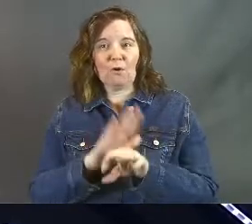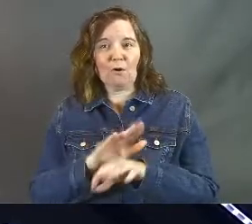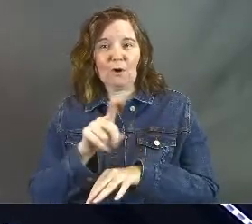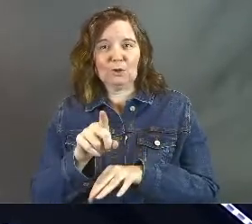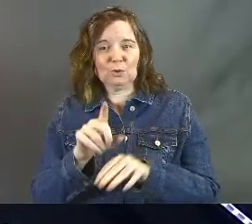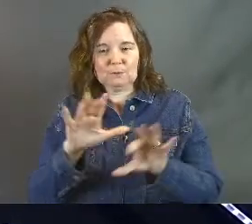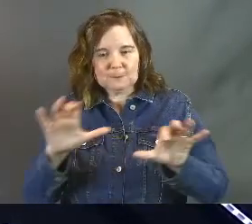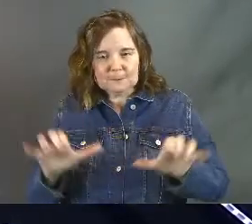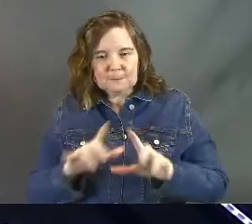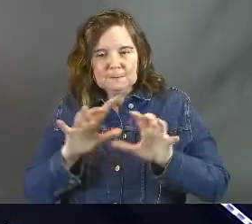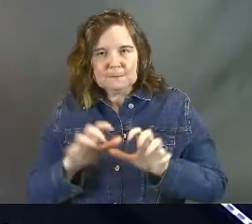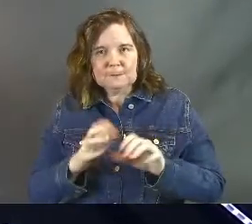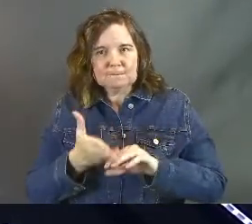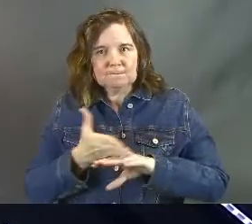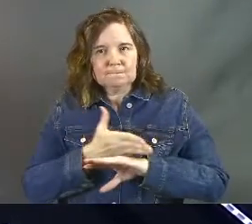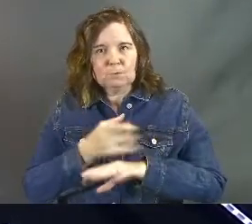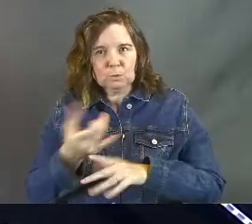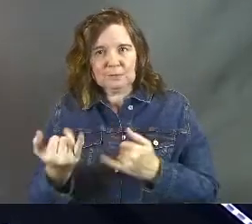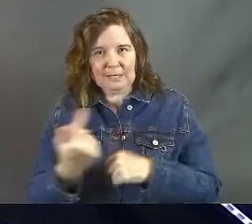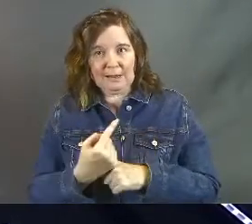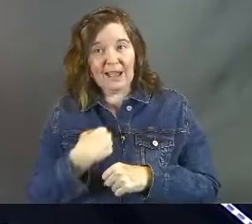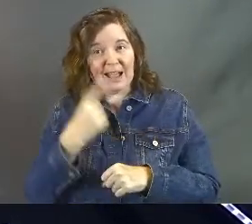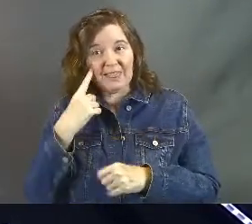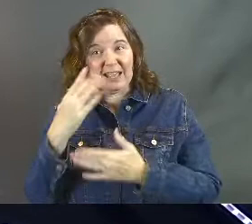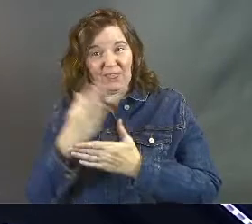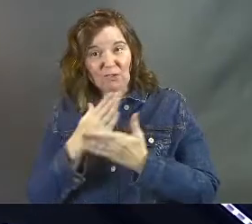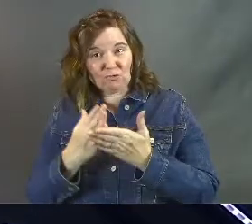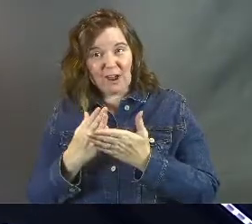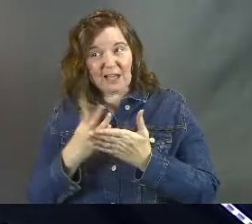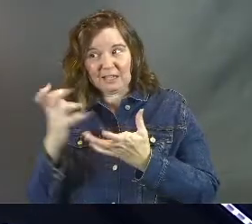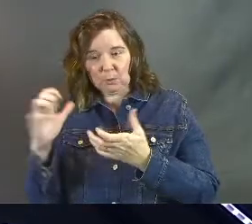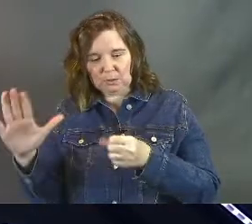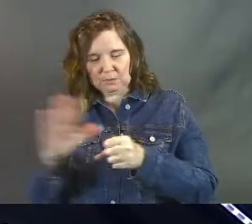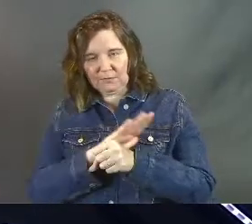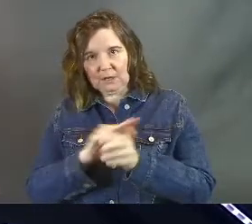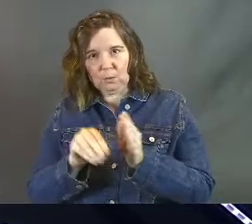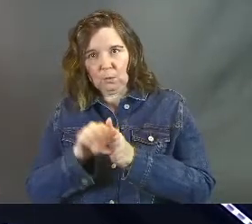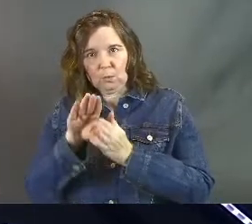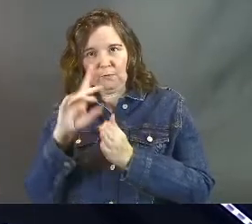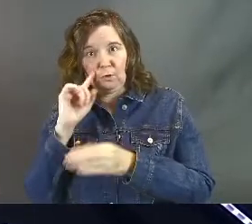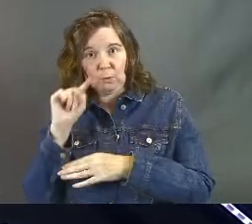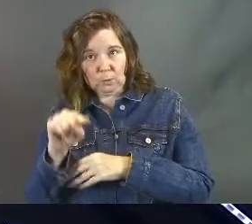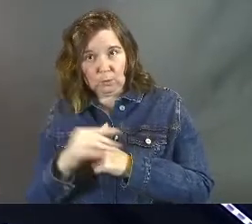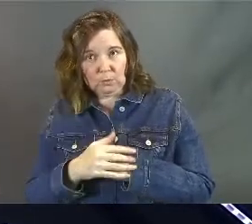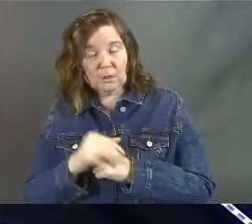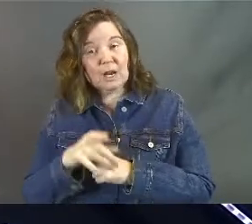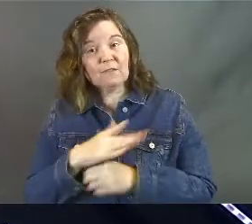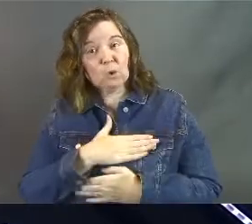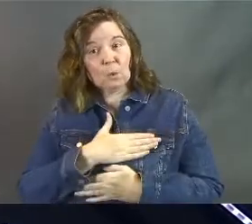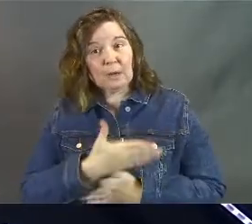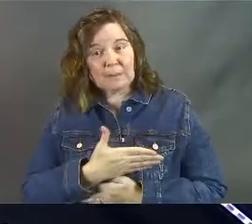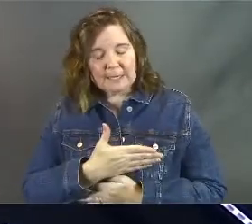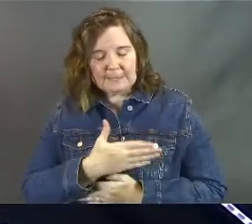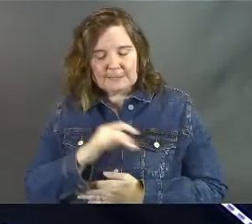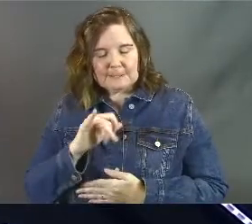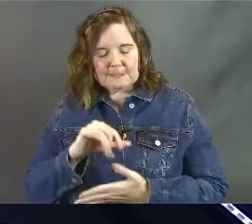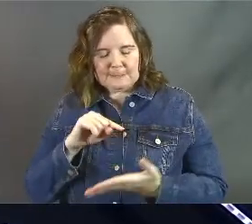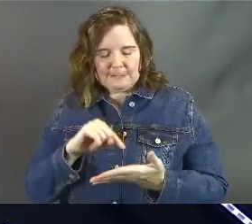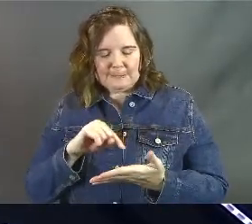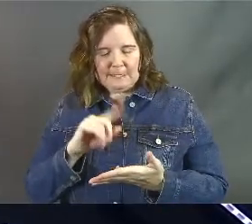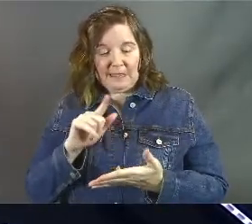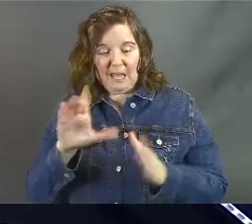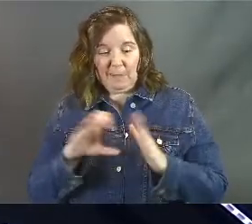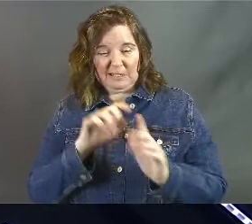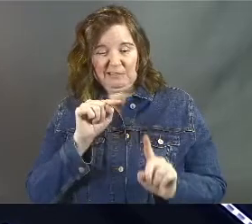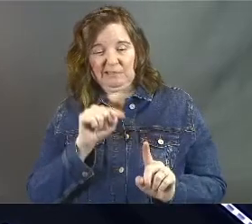today. I think that's the crack he wants to fill for you. And if you would admit to yourself that one